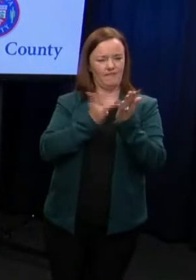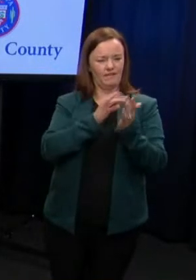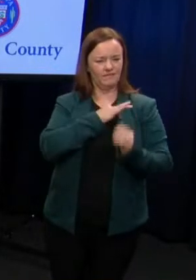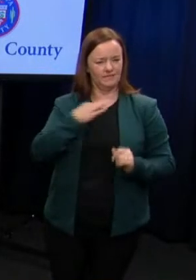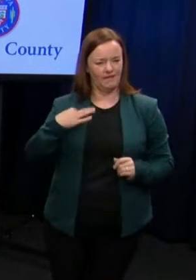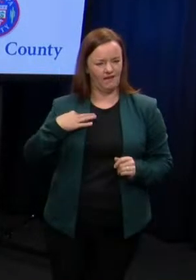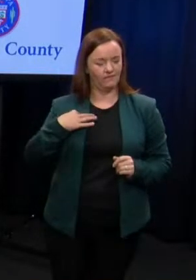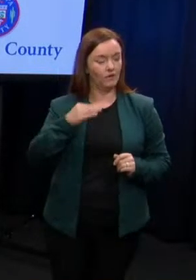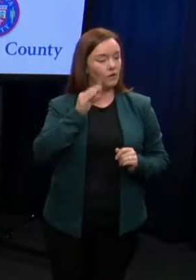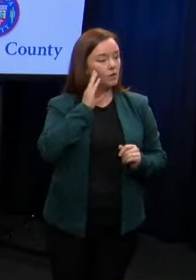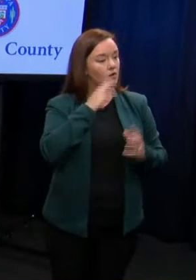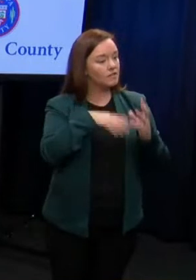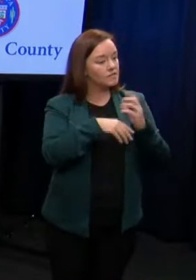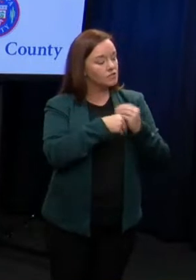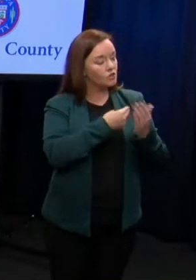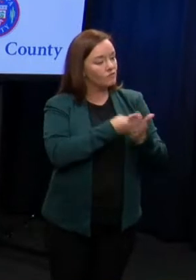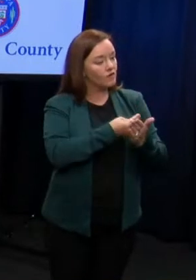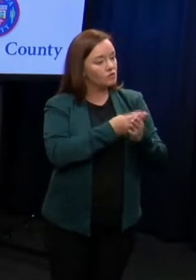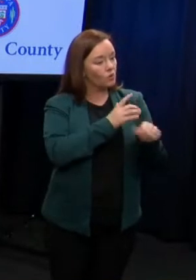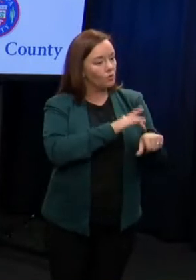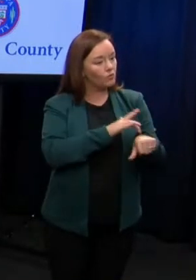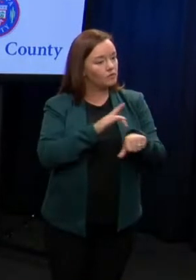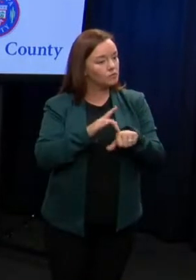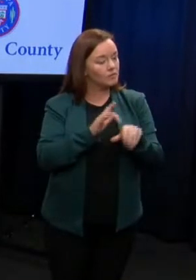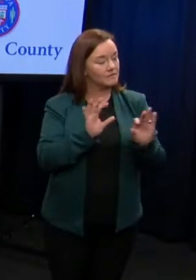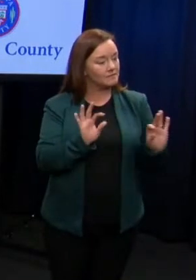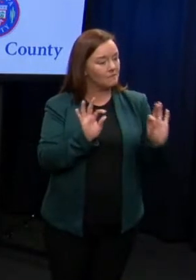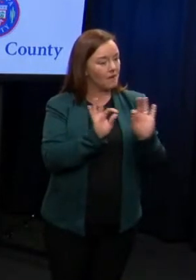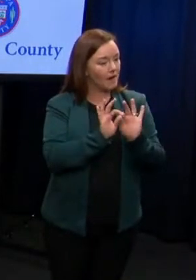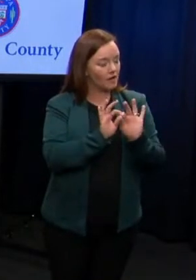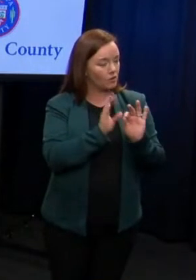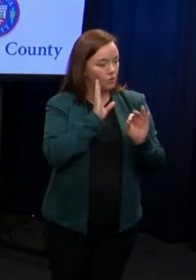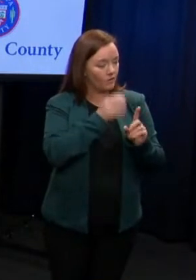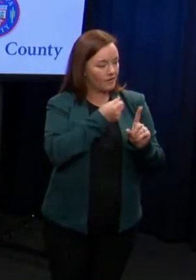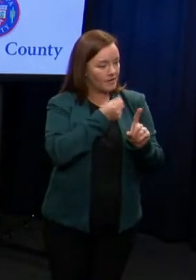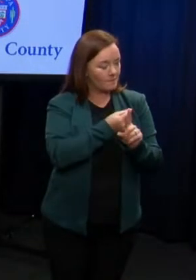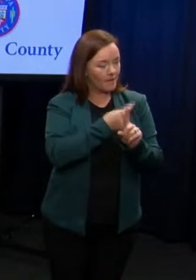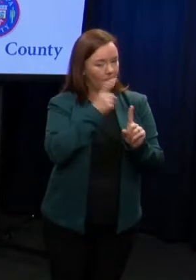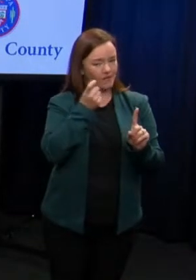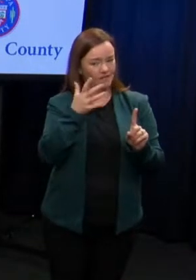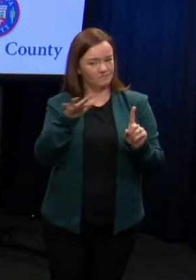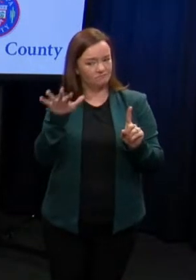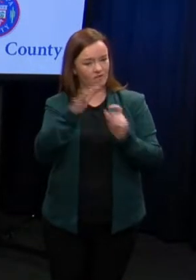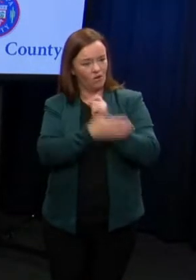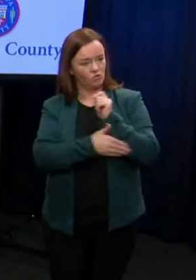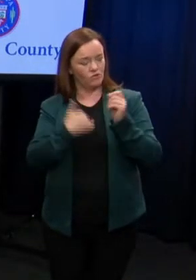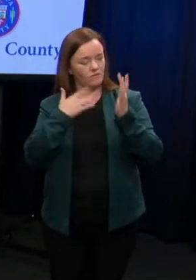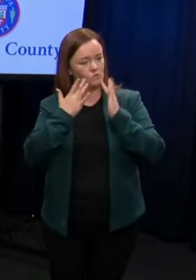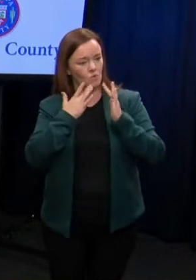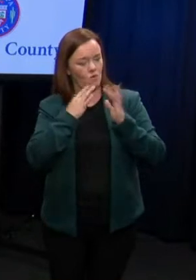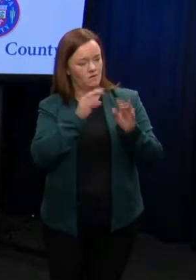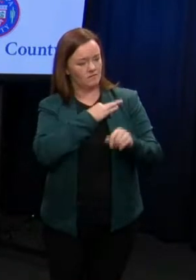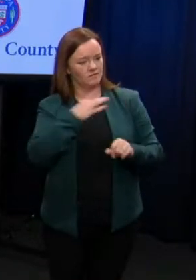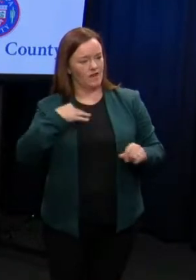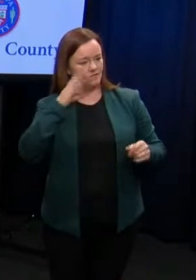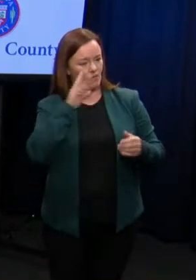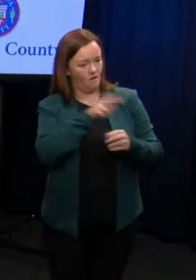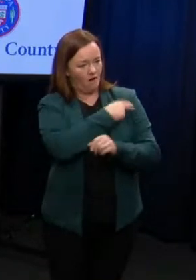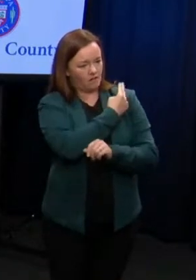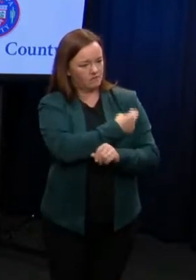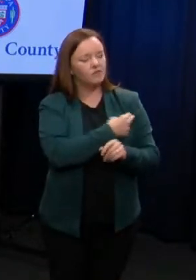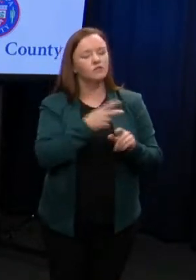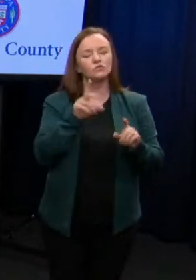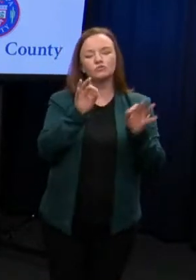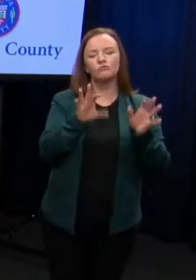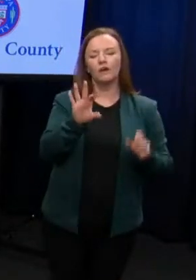Will additional funds or resources matter given the nationwide shortage of staff? Director Flanagan can speak to this a bit.